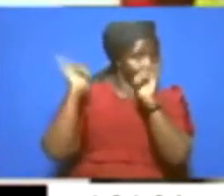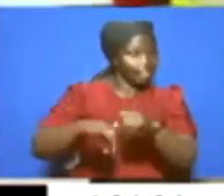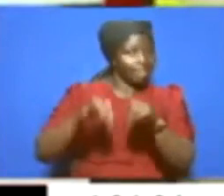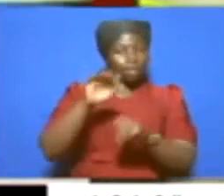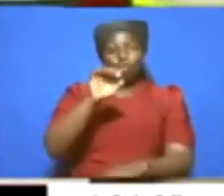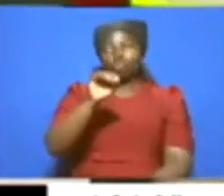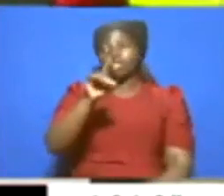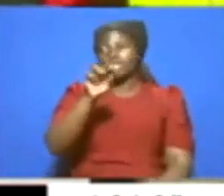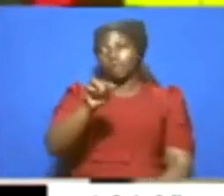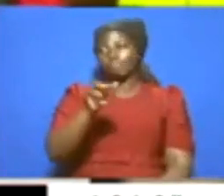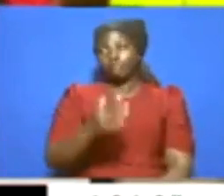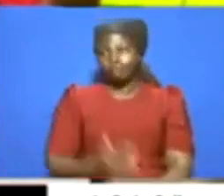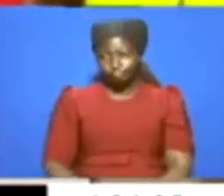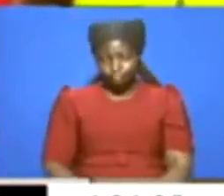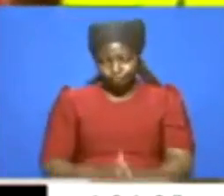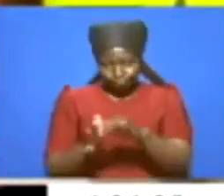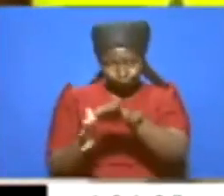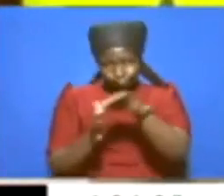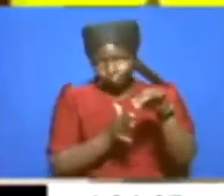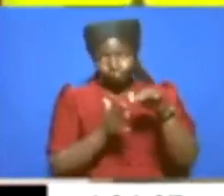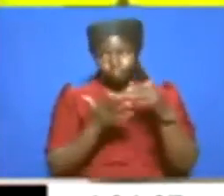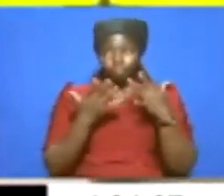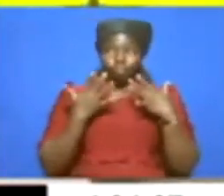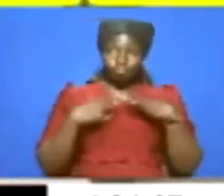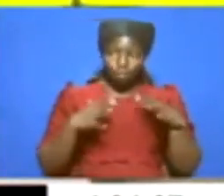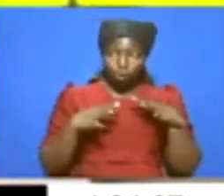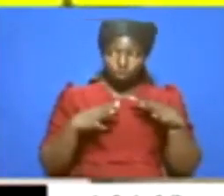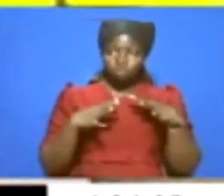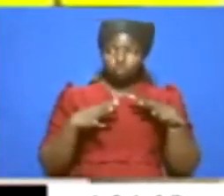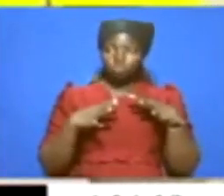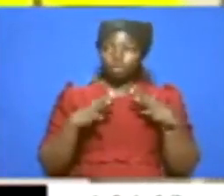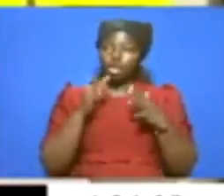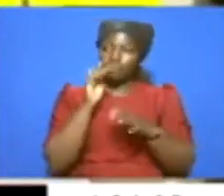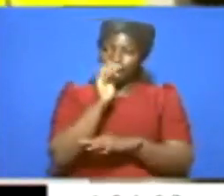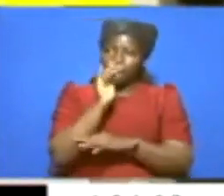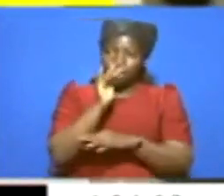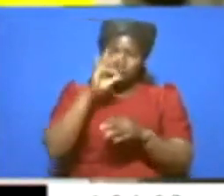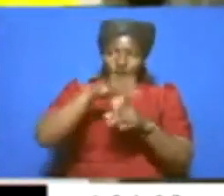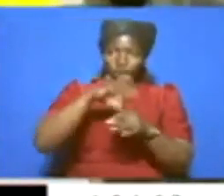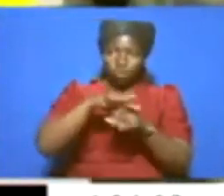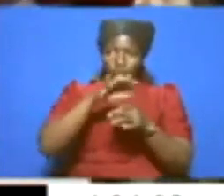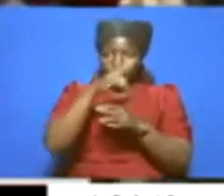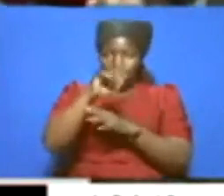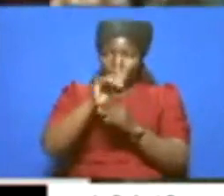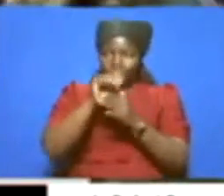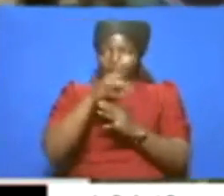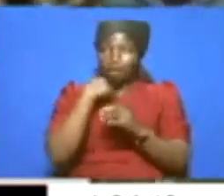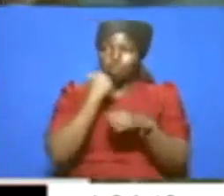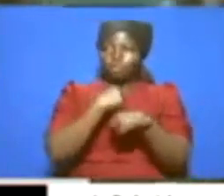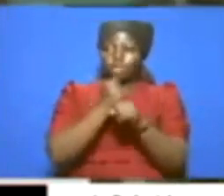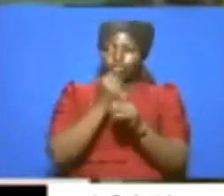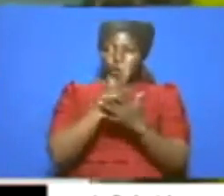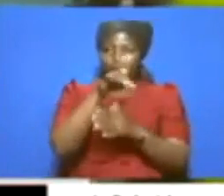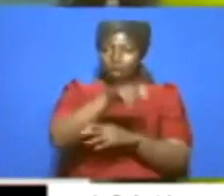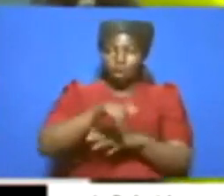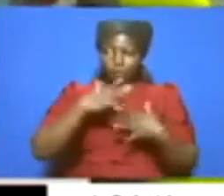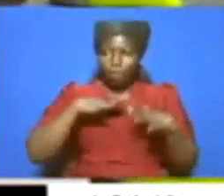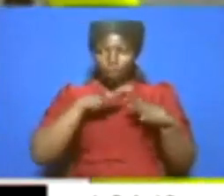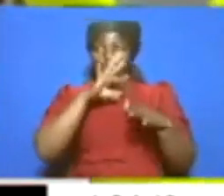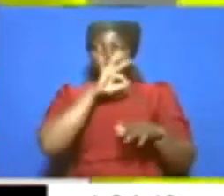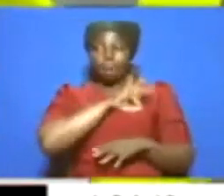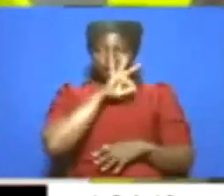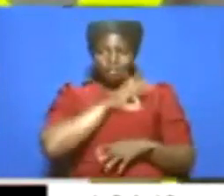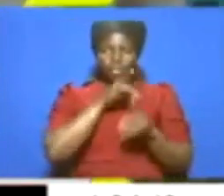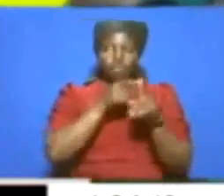ODM. Finally, coast residents have been urged to elect credible leaders who will ensure locals get handsome returns from their natural resources and cash